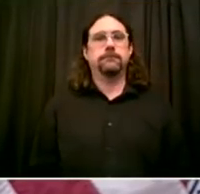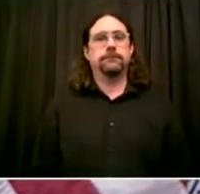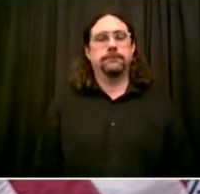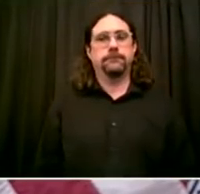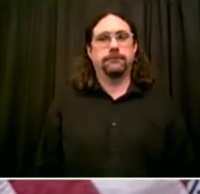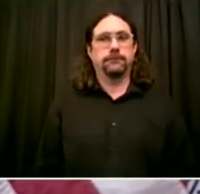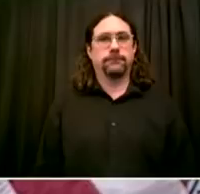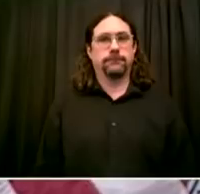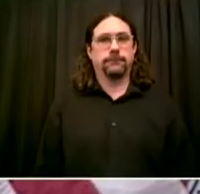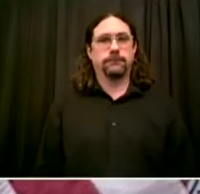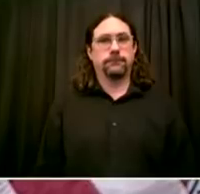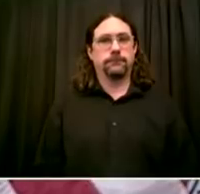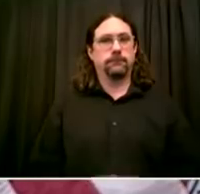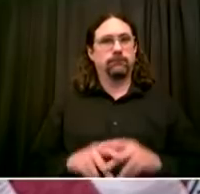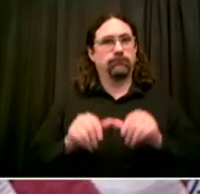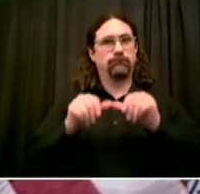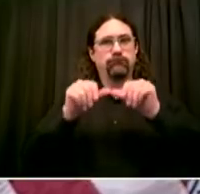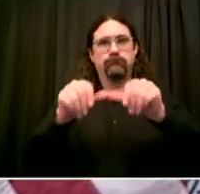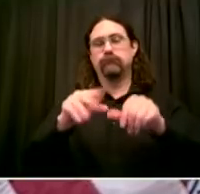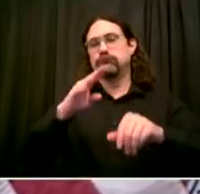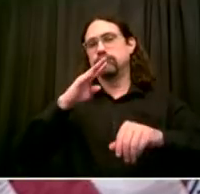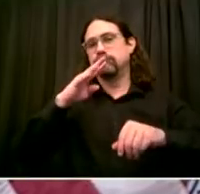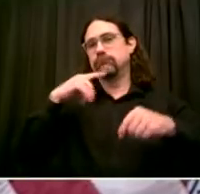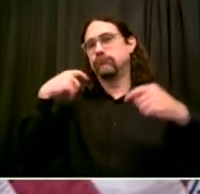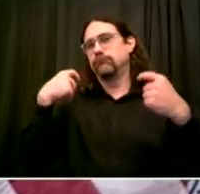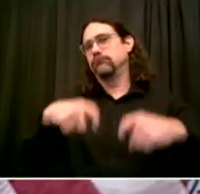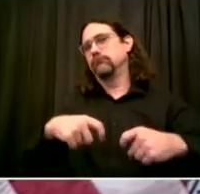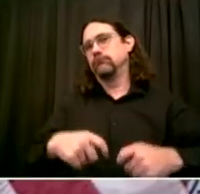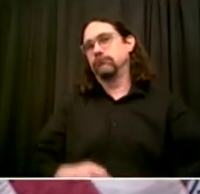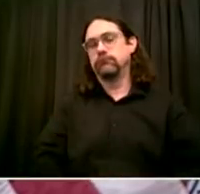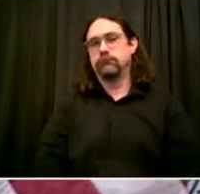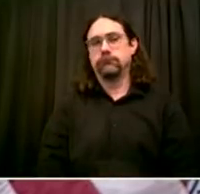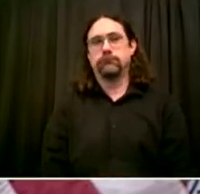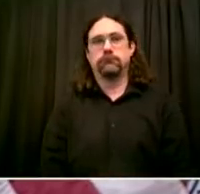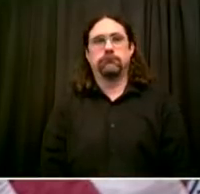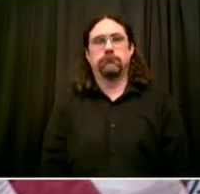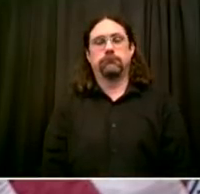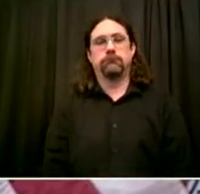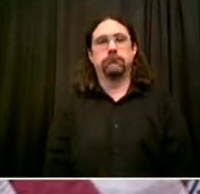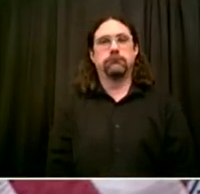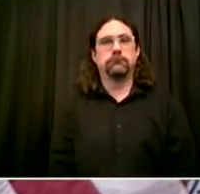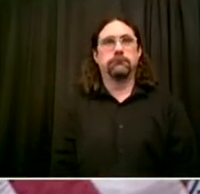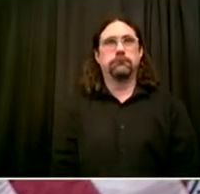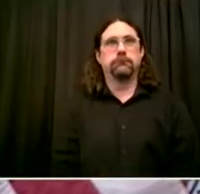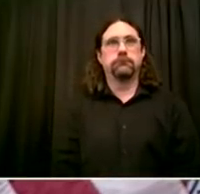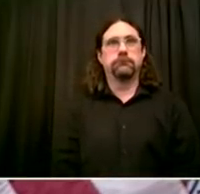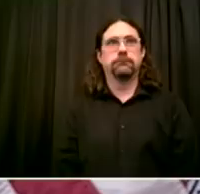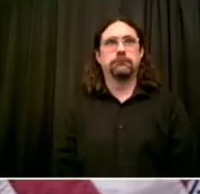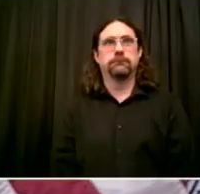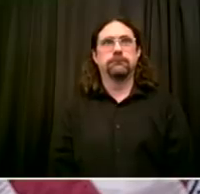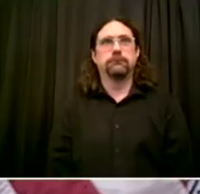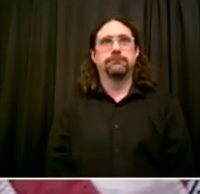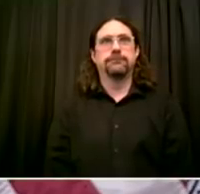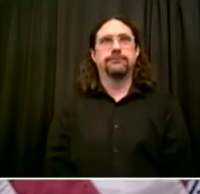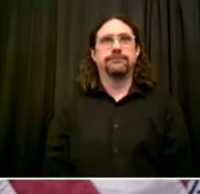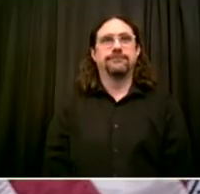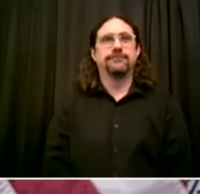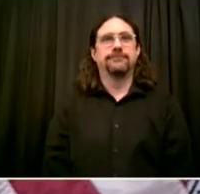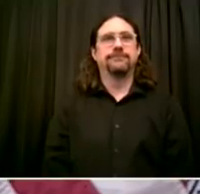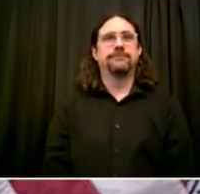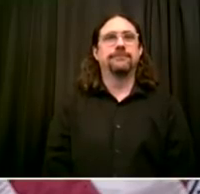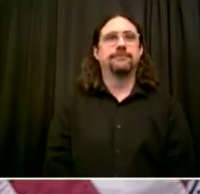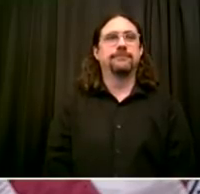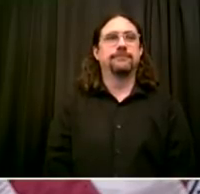lugar donde quedarse a cada neoyorquino que lo necesite,